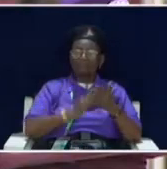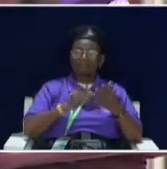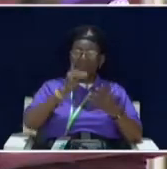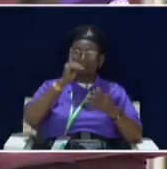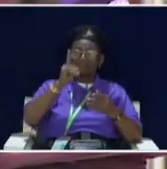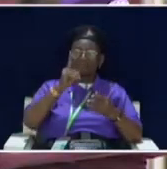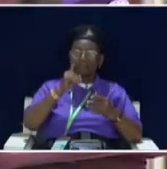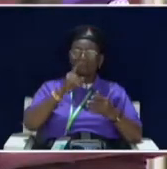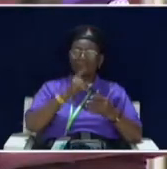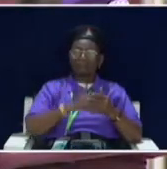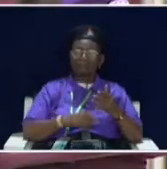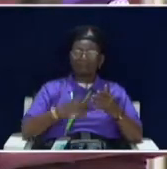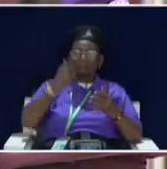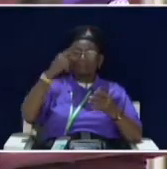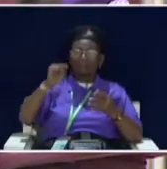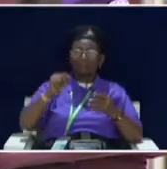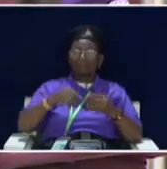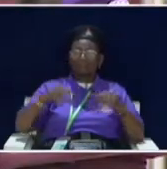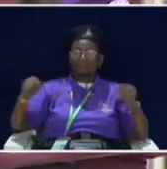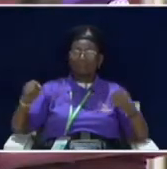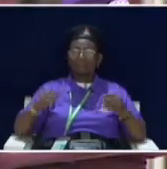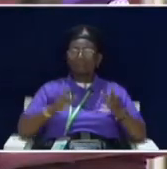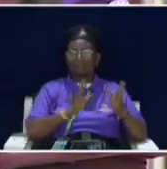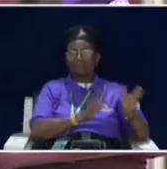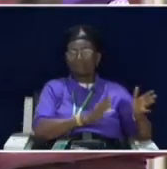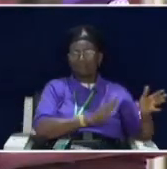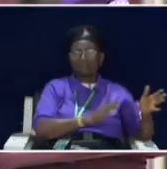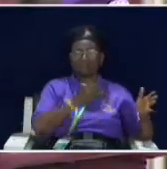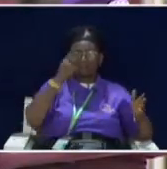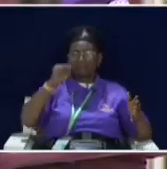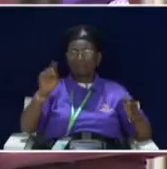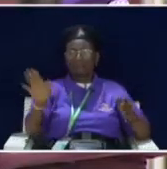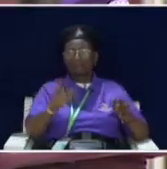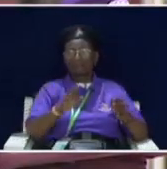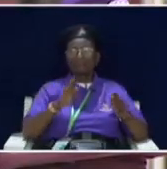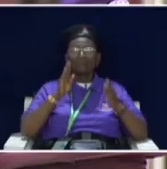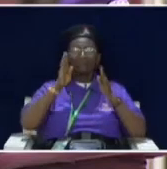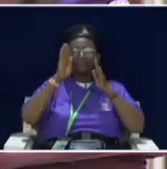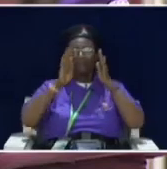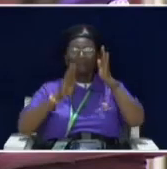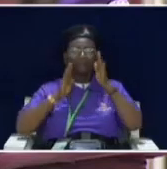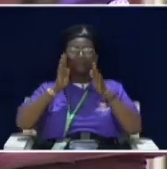What the enemy planned for your embarrassment